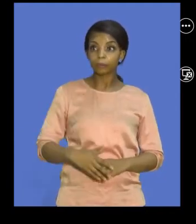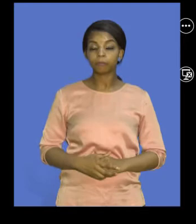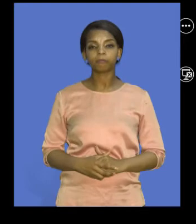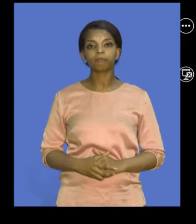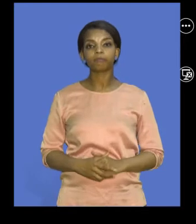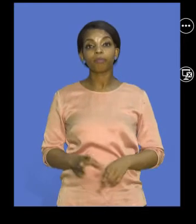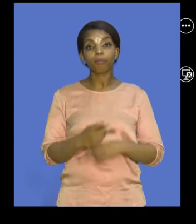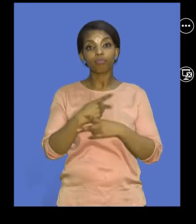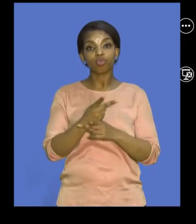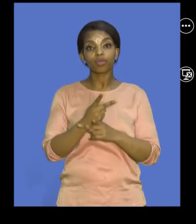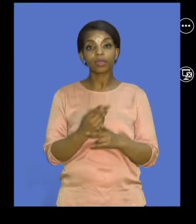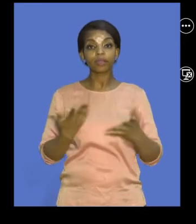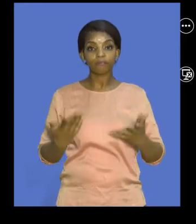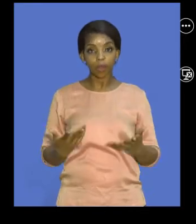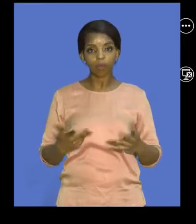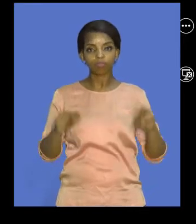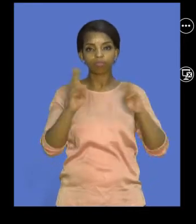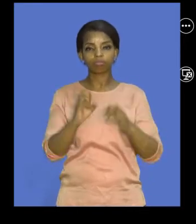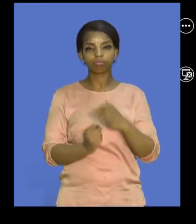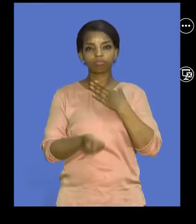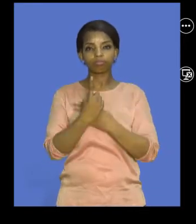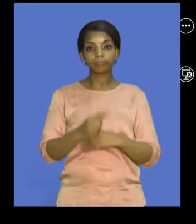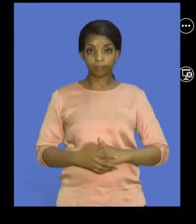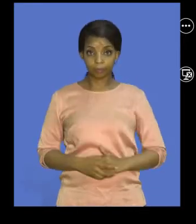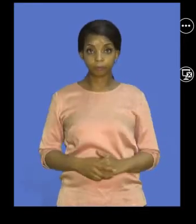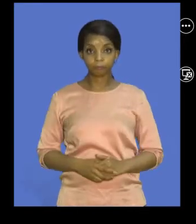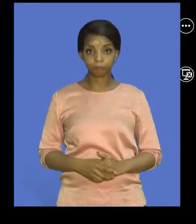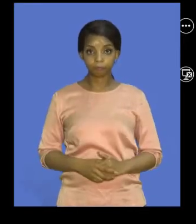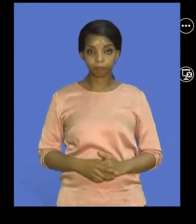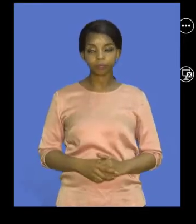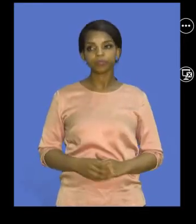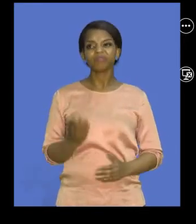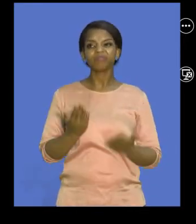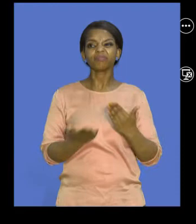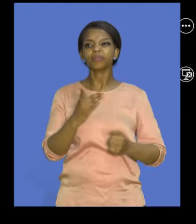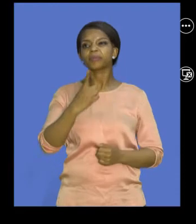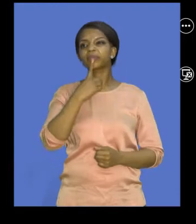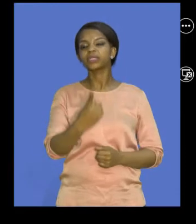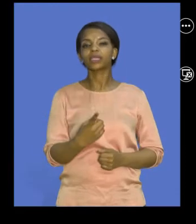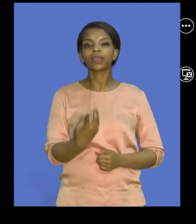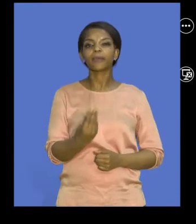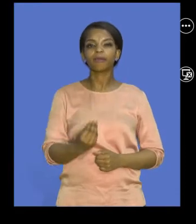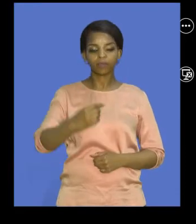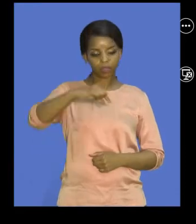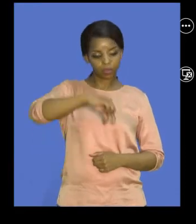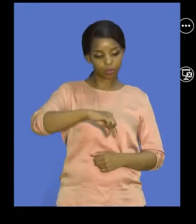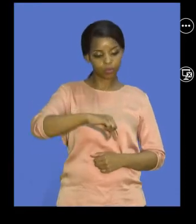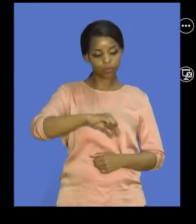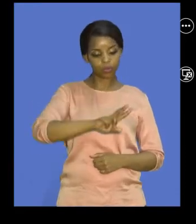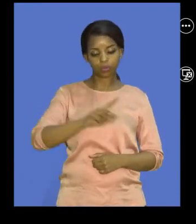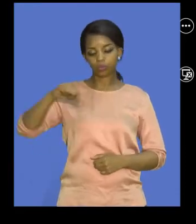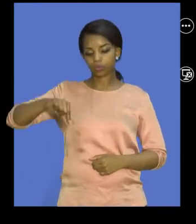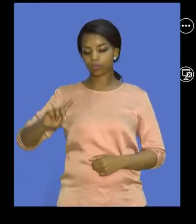Product of charges. Now, and when we talk about product of charges, say for argument's sake, we've got Q1 and Q2. Product is the